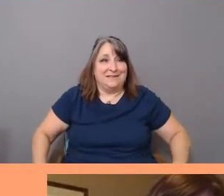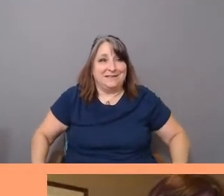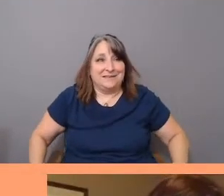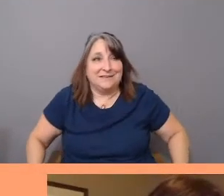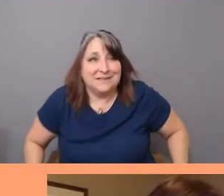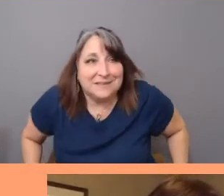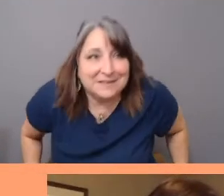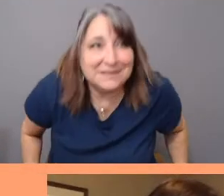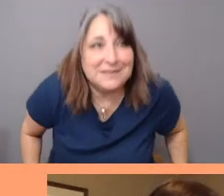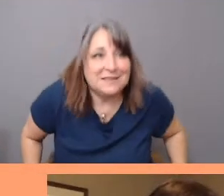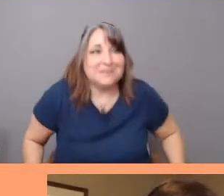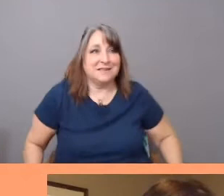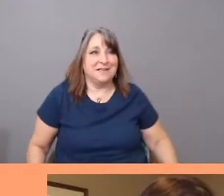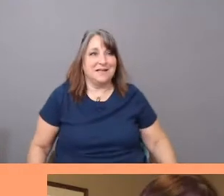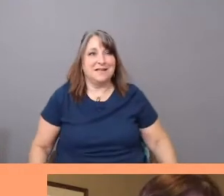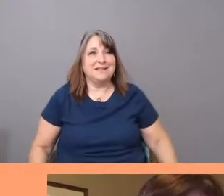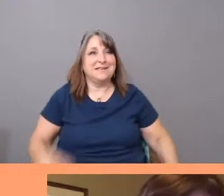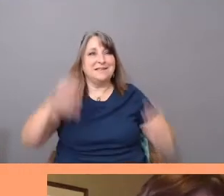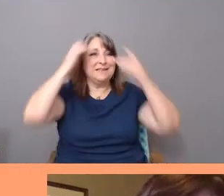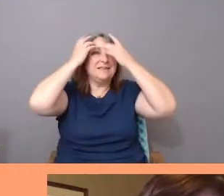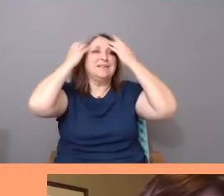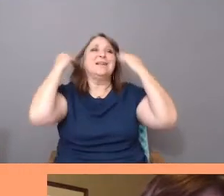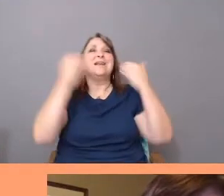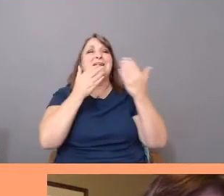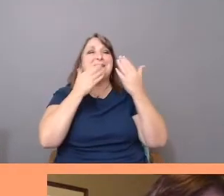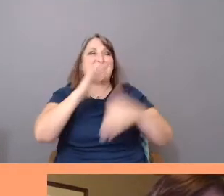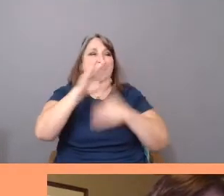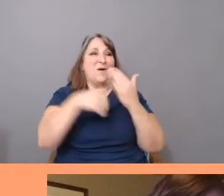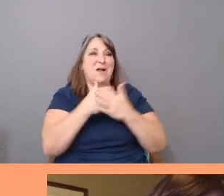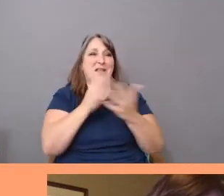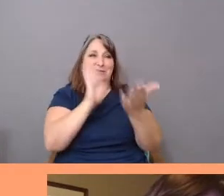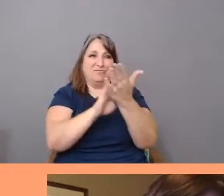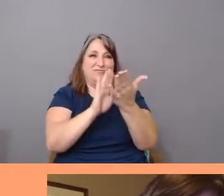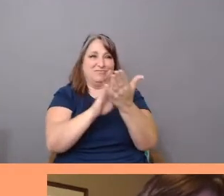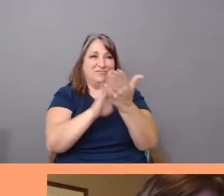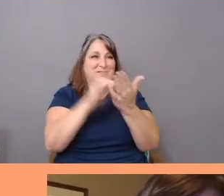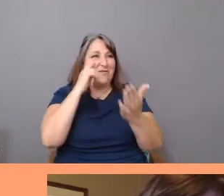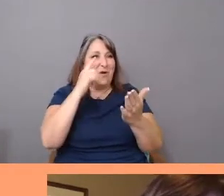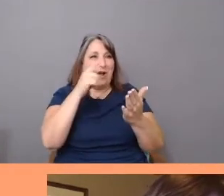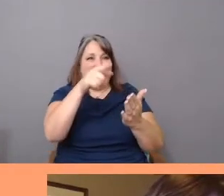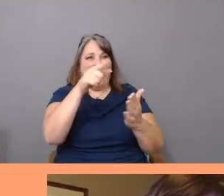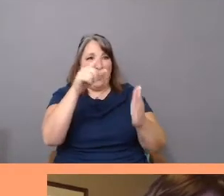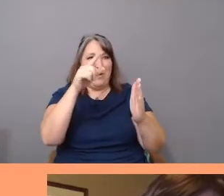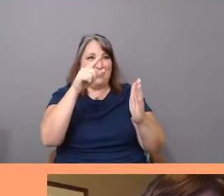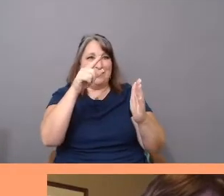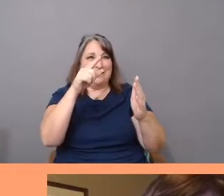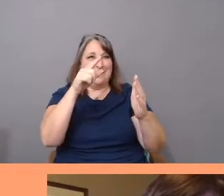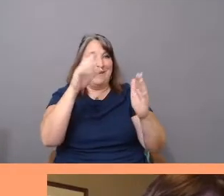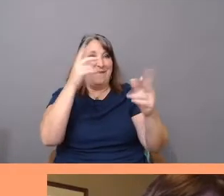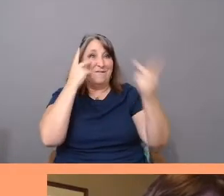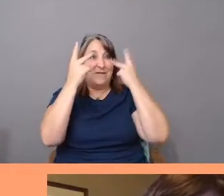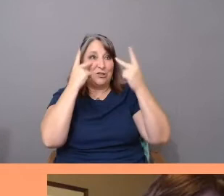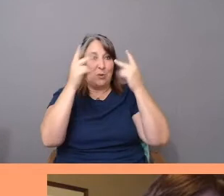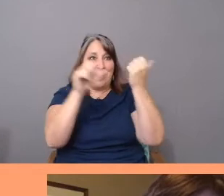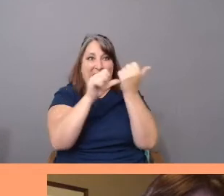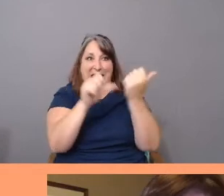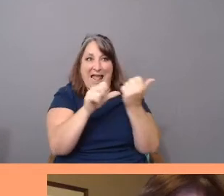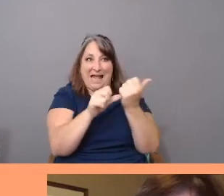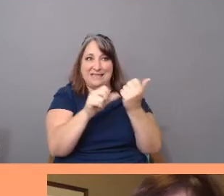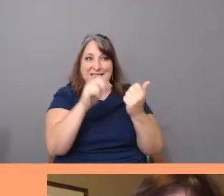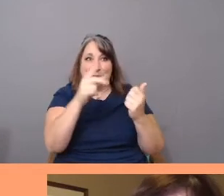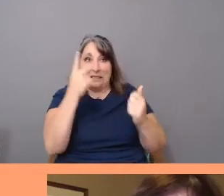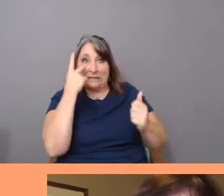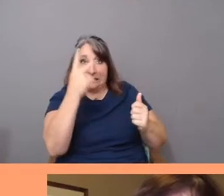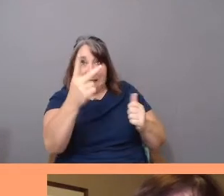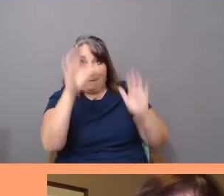Great, thank you all. Lots of props in the chat for the visual aids there. I know that it's helpful